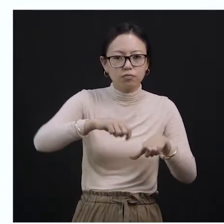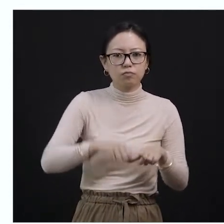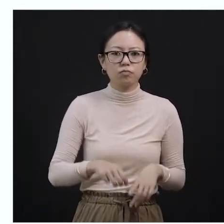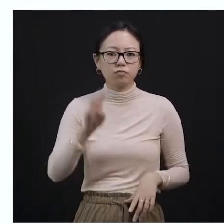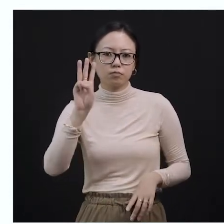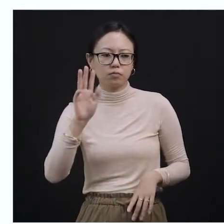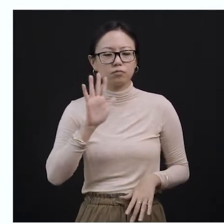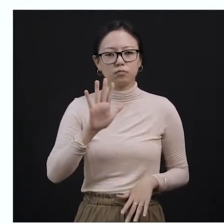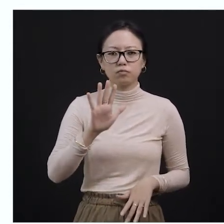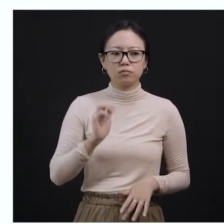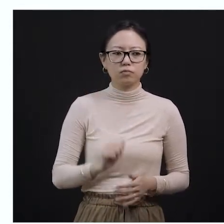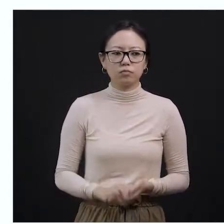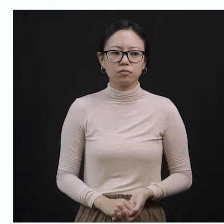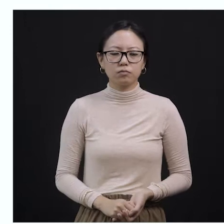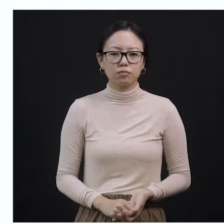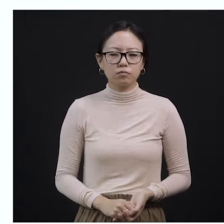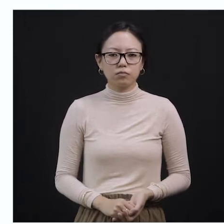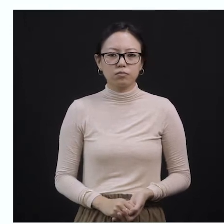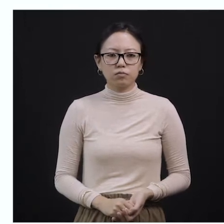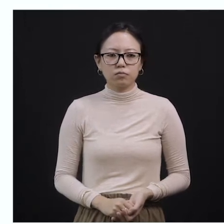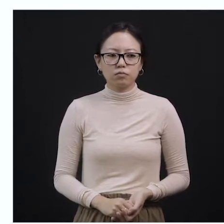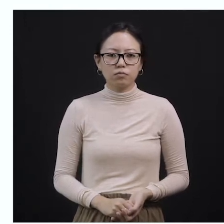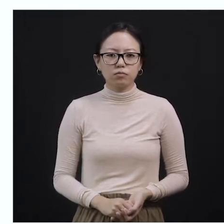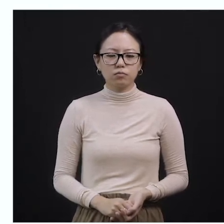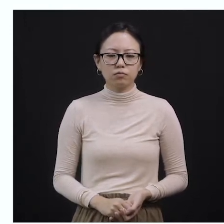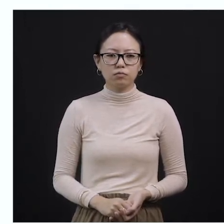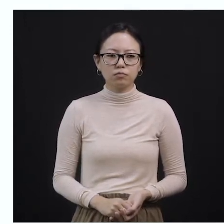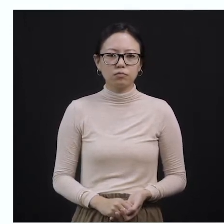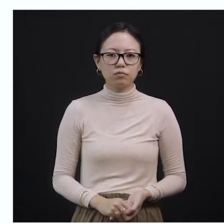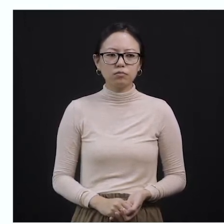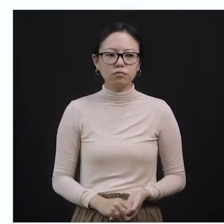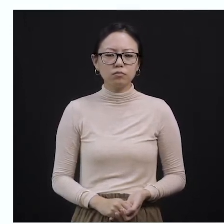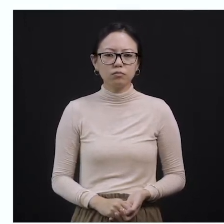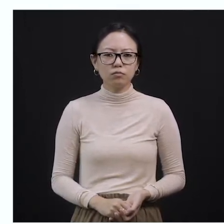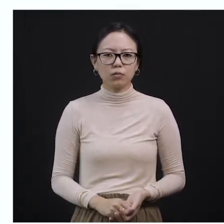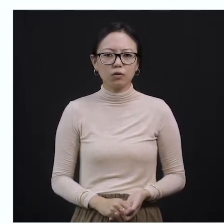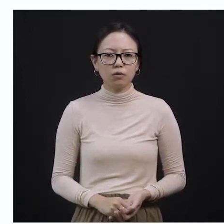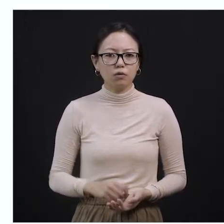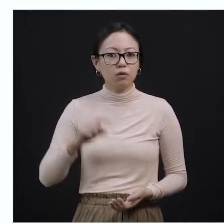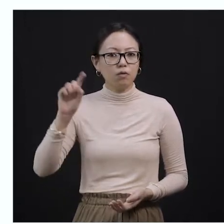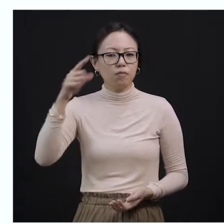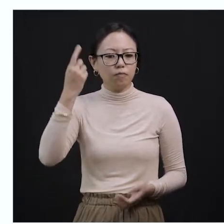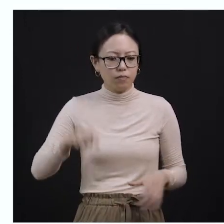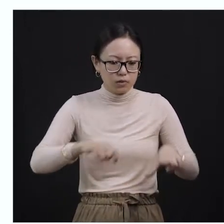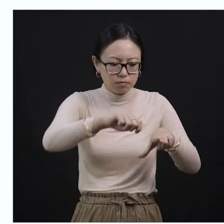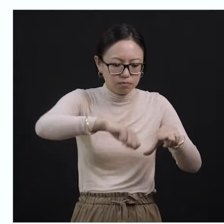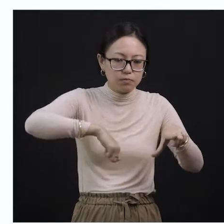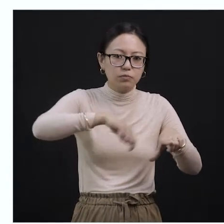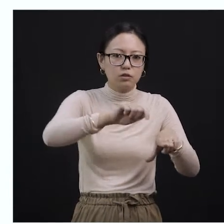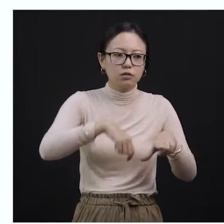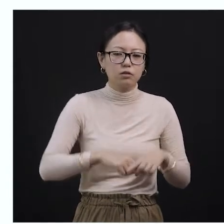1, 2, 3. We can see that the number 1 ruler, this